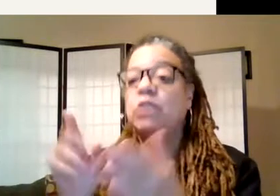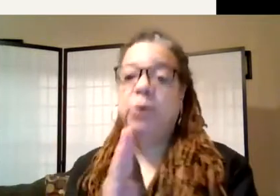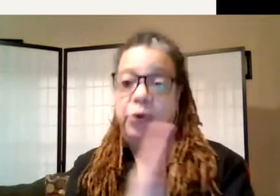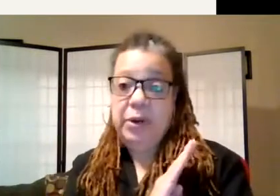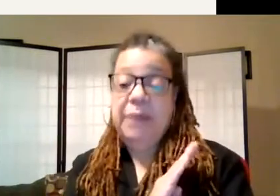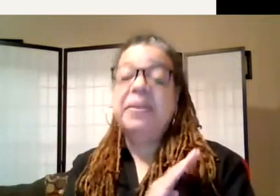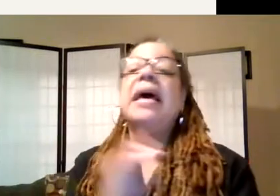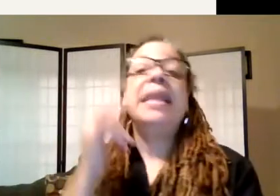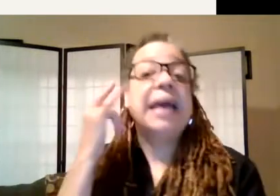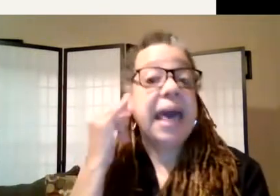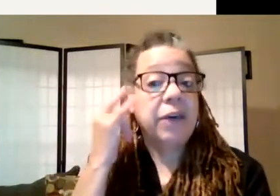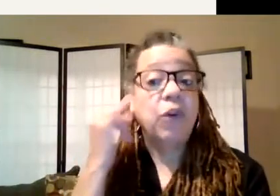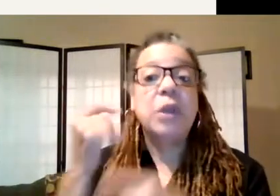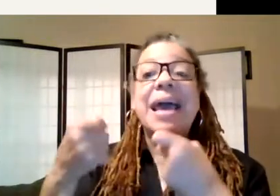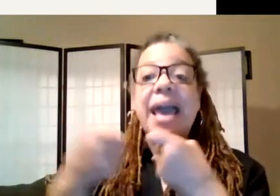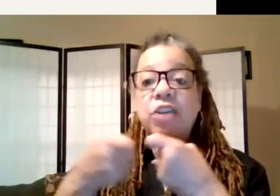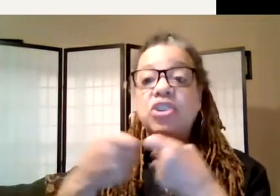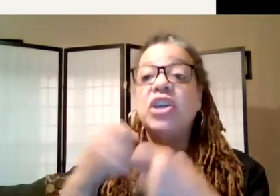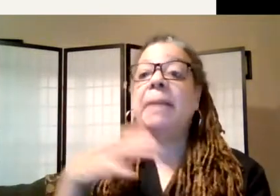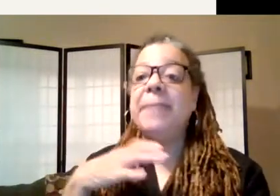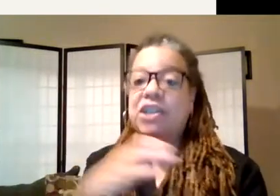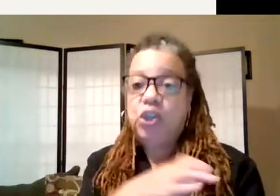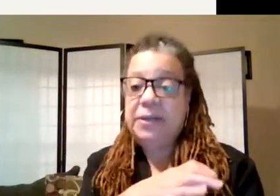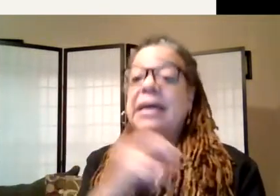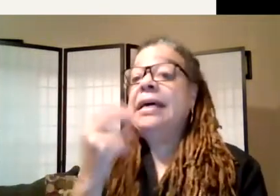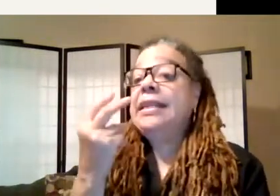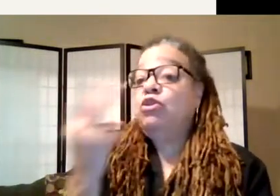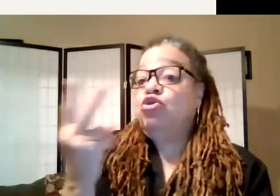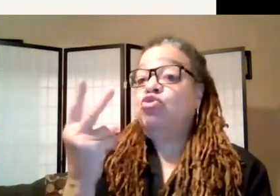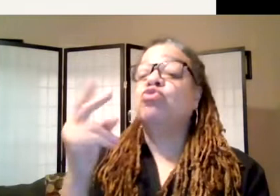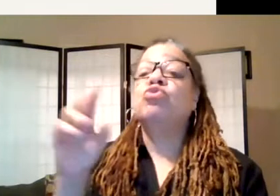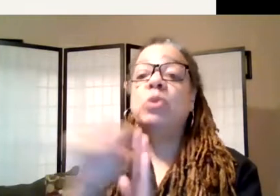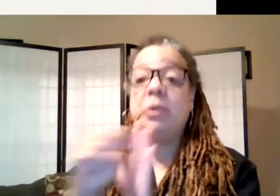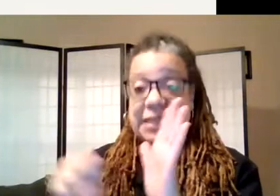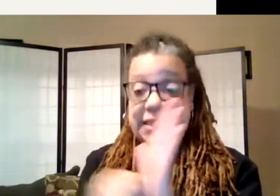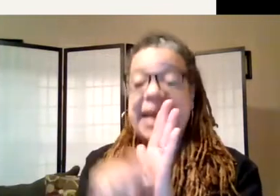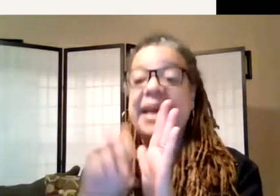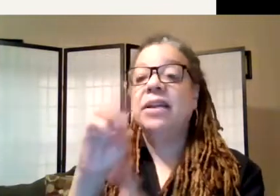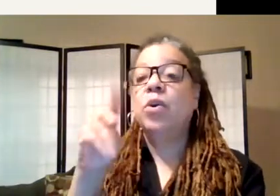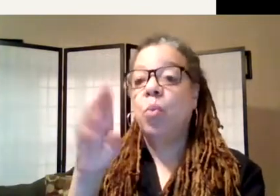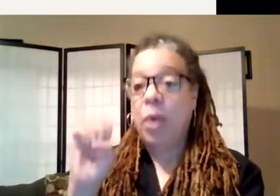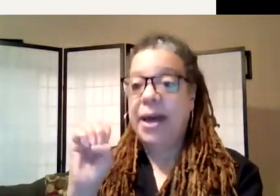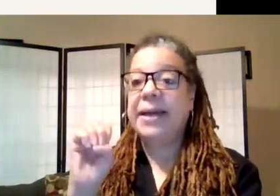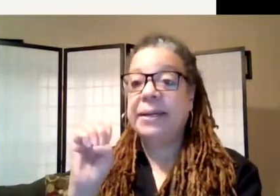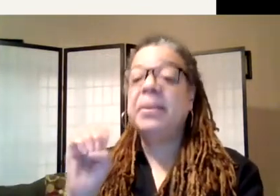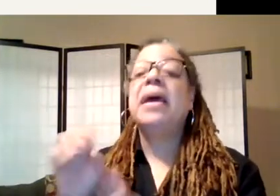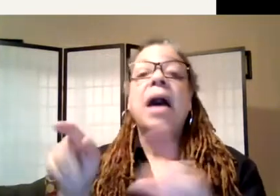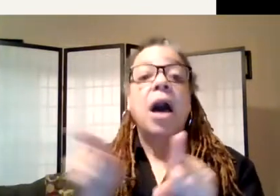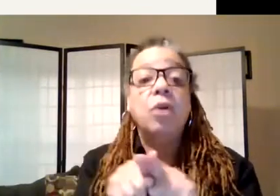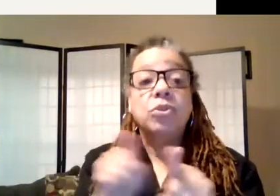Commission, so two statewide agencies. Another function of Prop 30 that it might be able to do, or is likely to do,